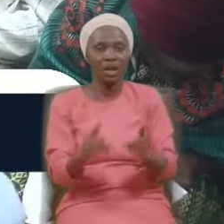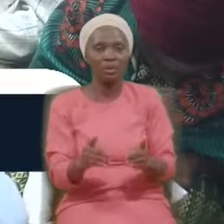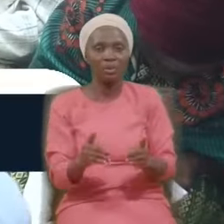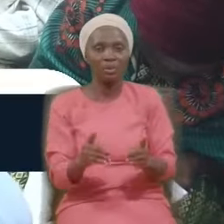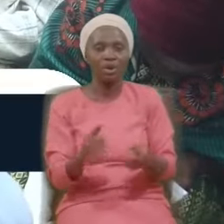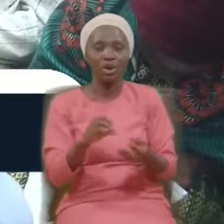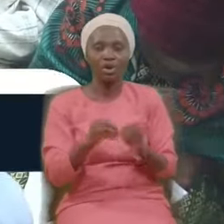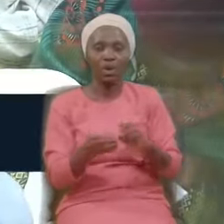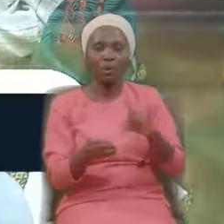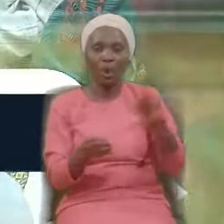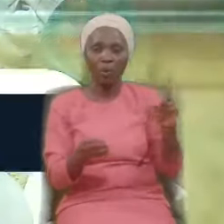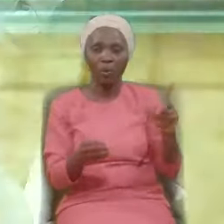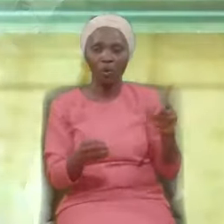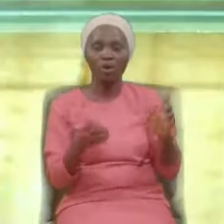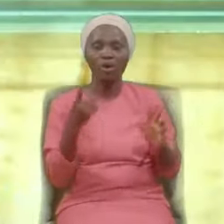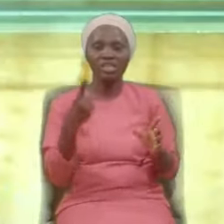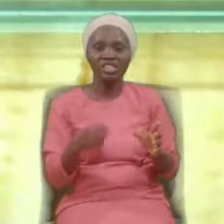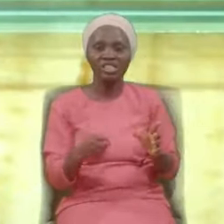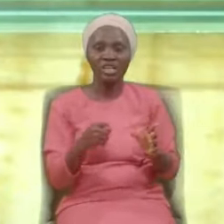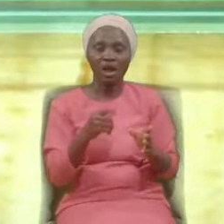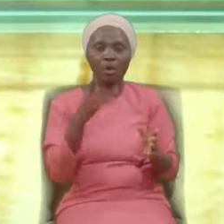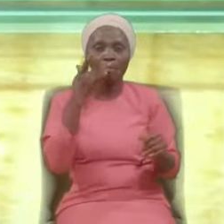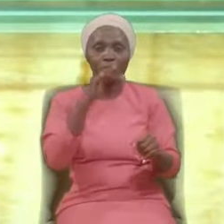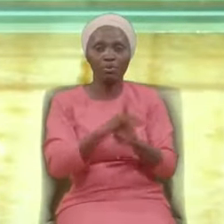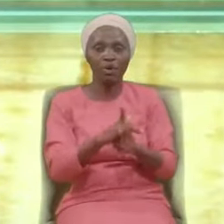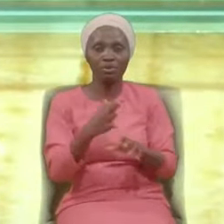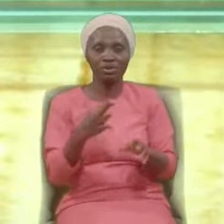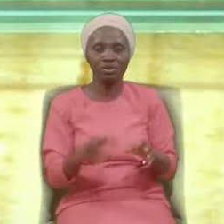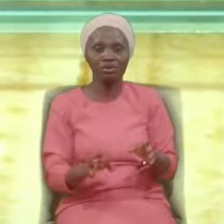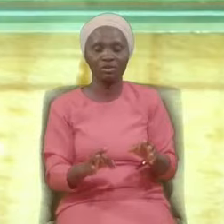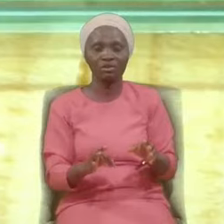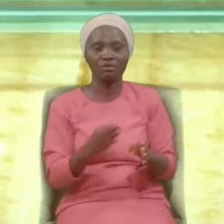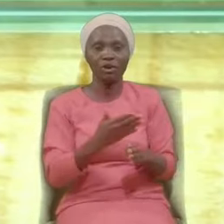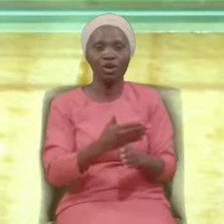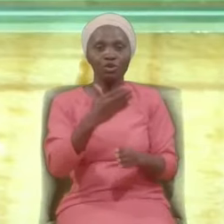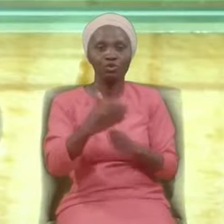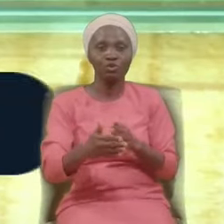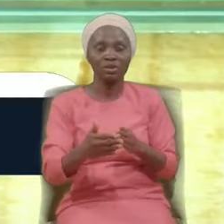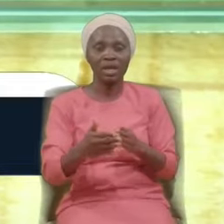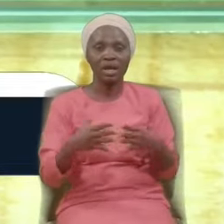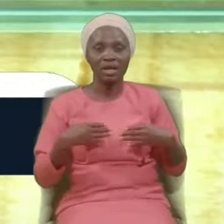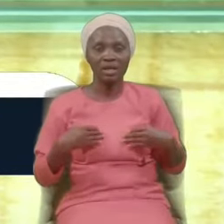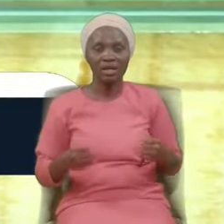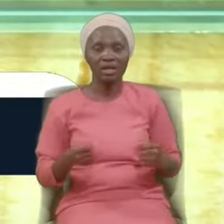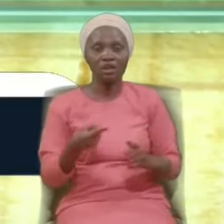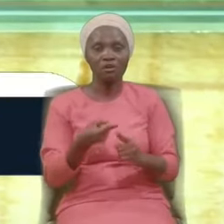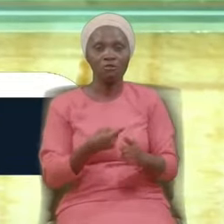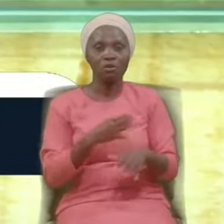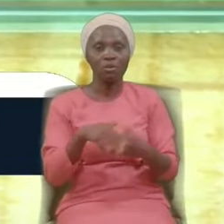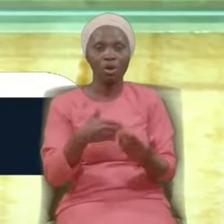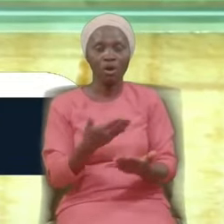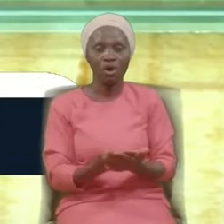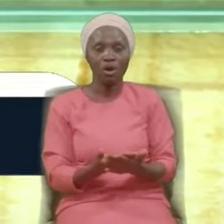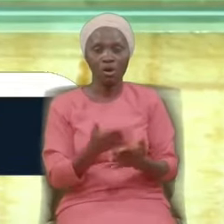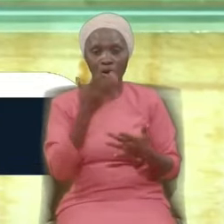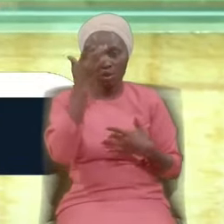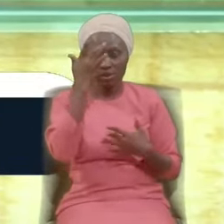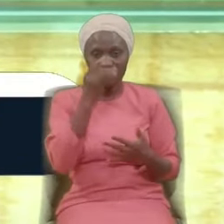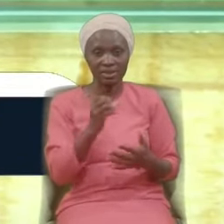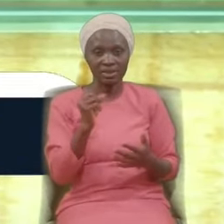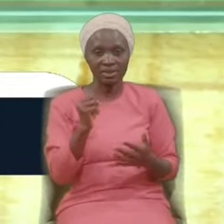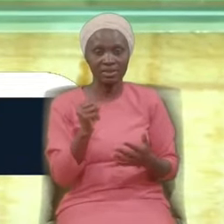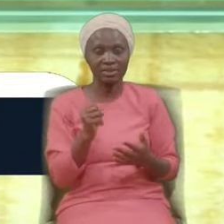promise of total recovery from all sicknesses. The promise of total recovery